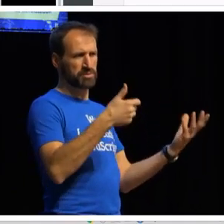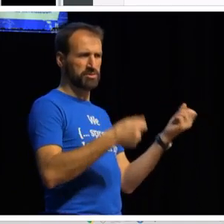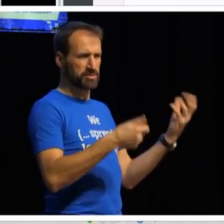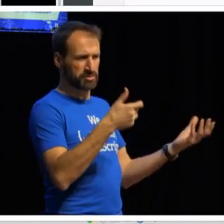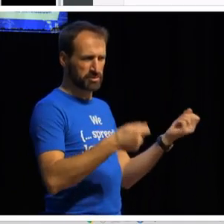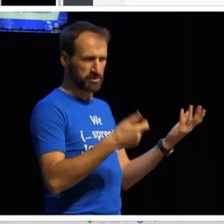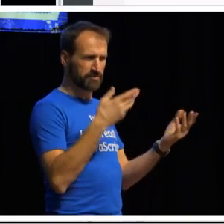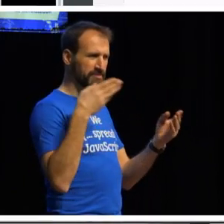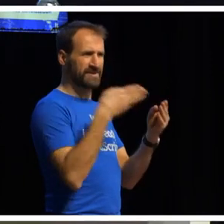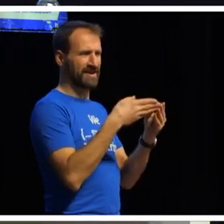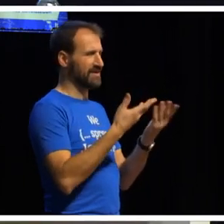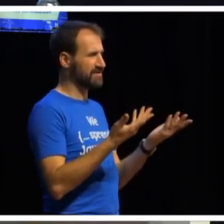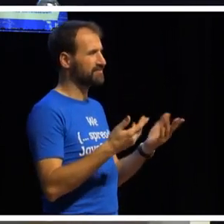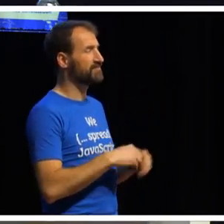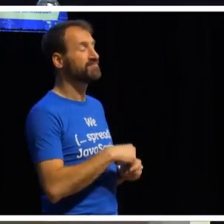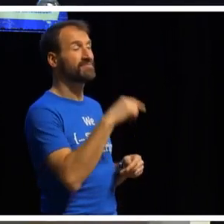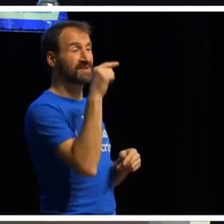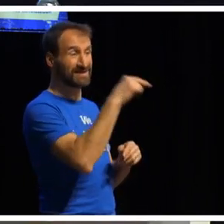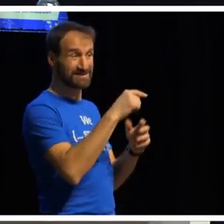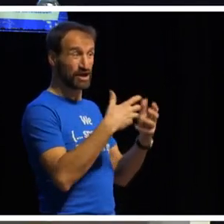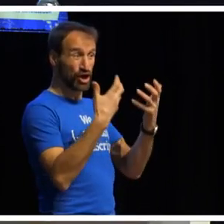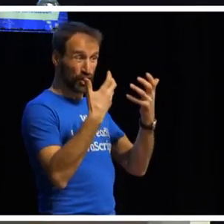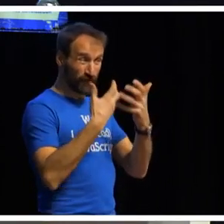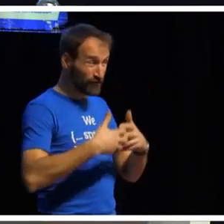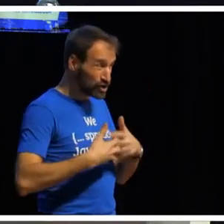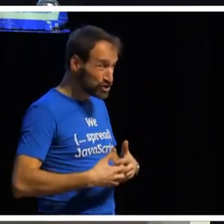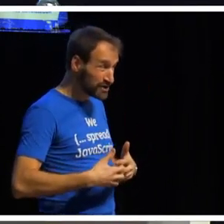So this is working by.